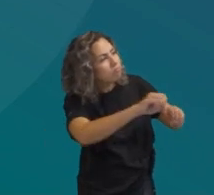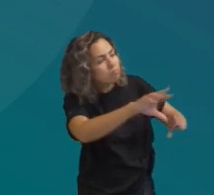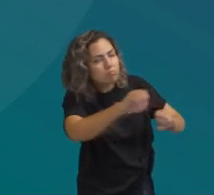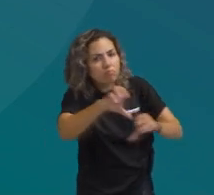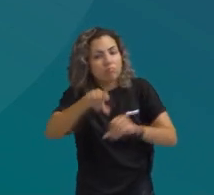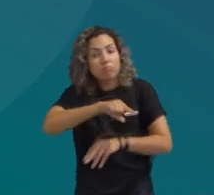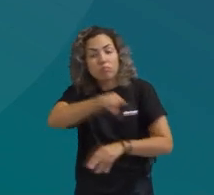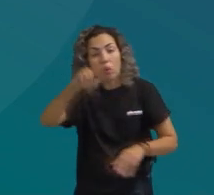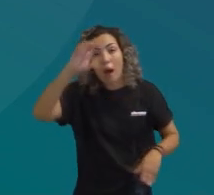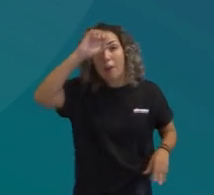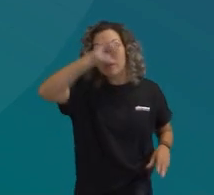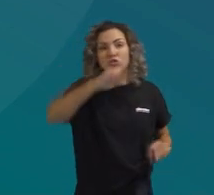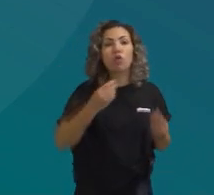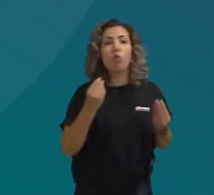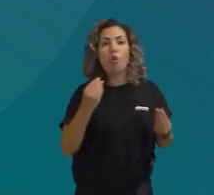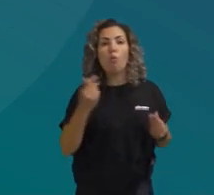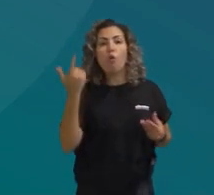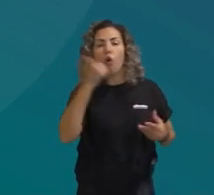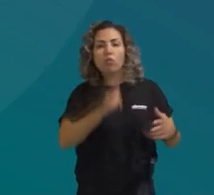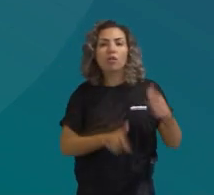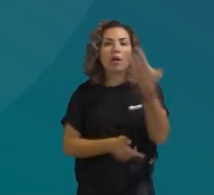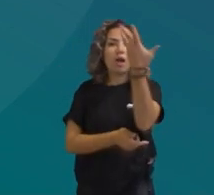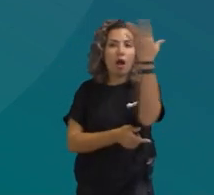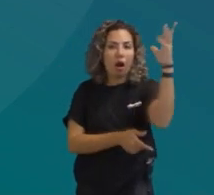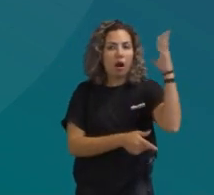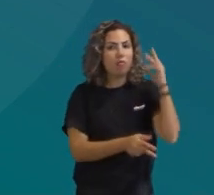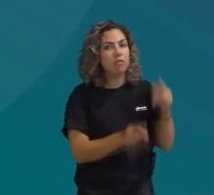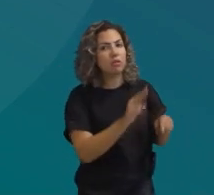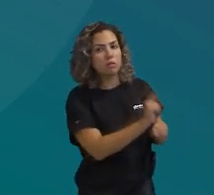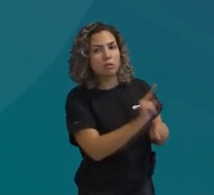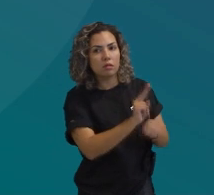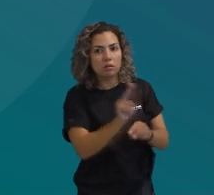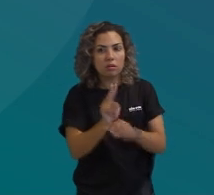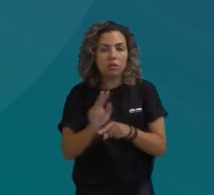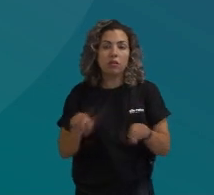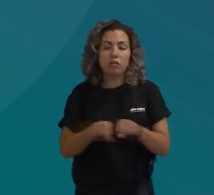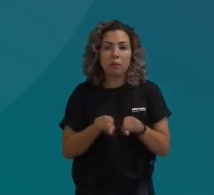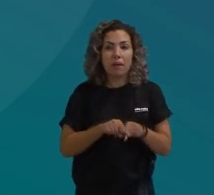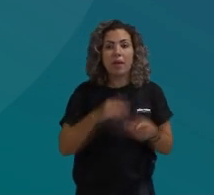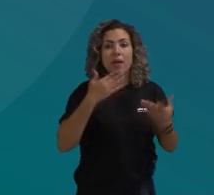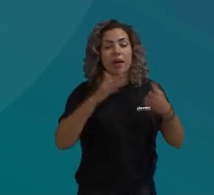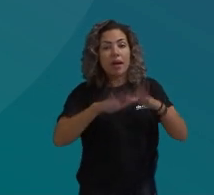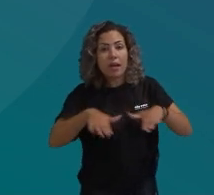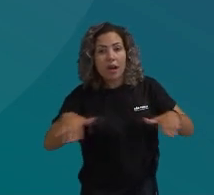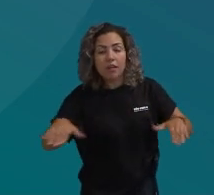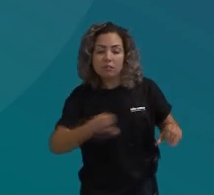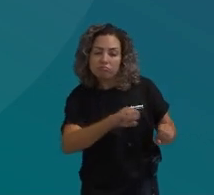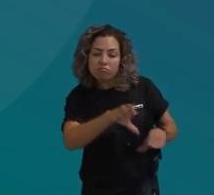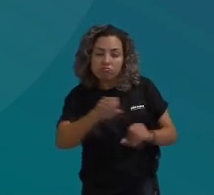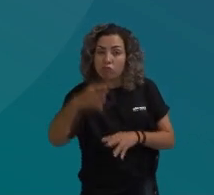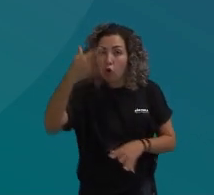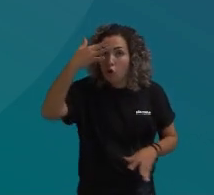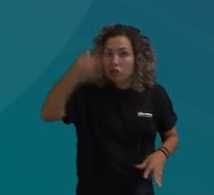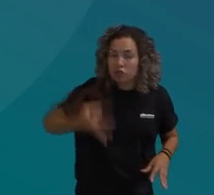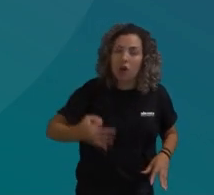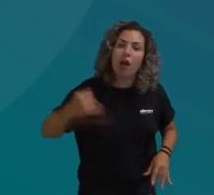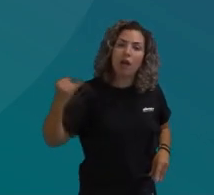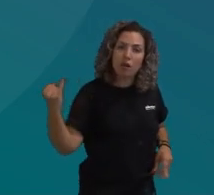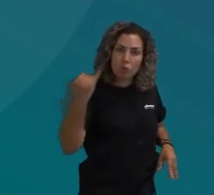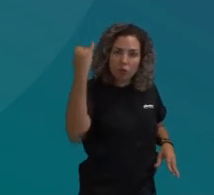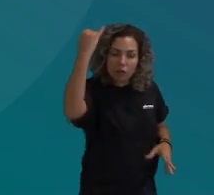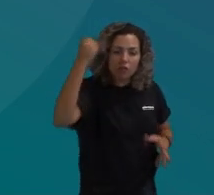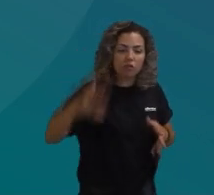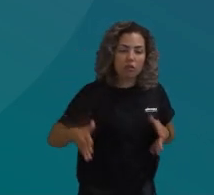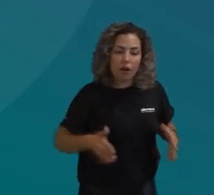awareness for regarding the importance of protecting the riverbanks and the